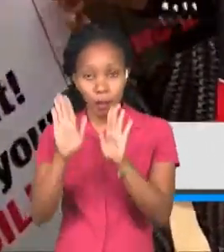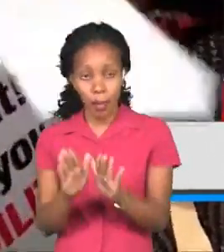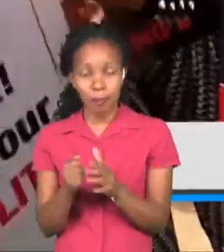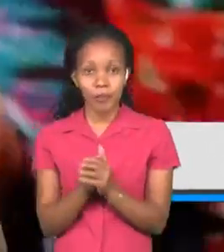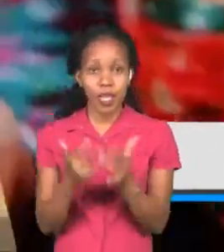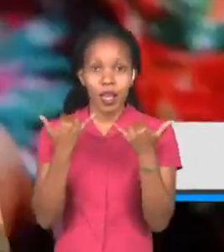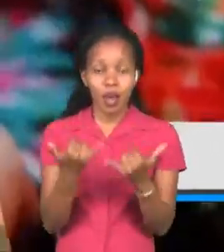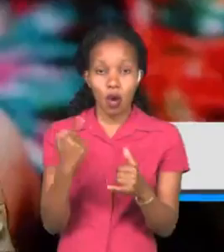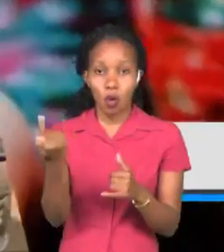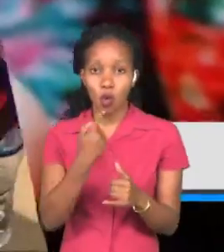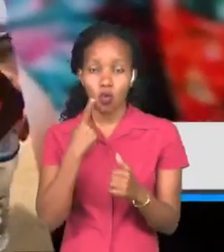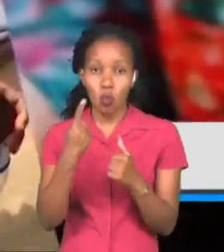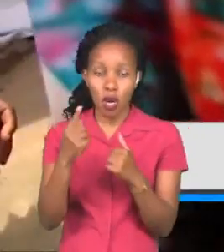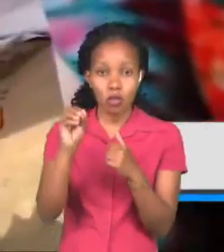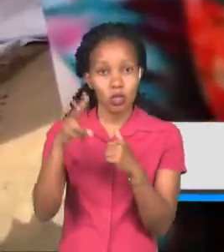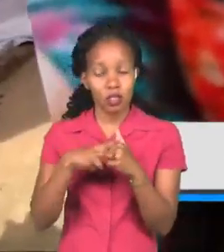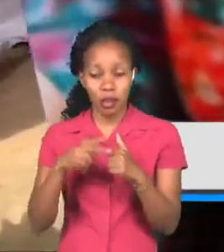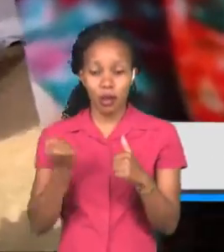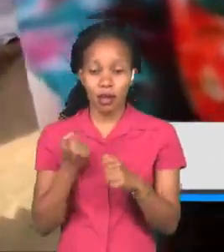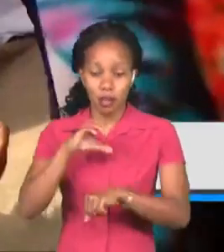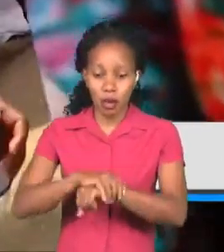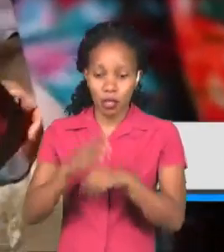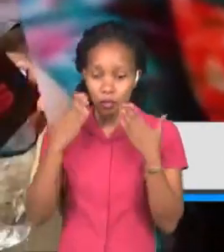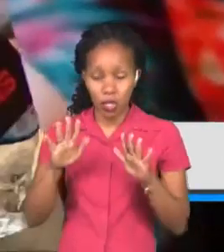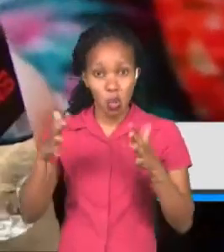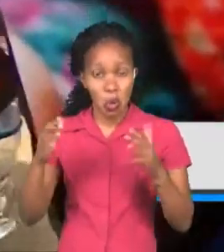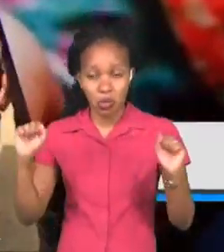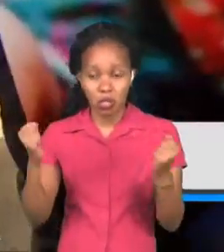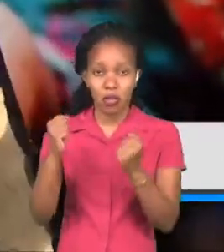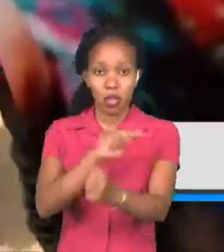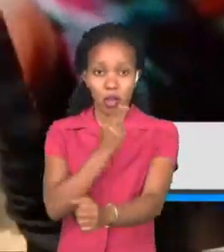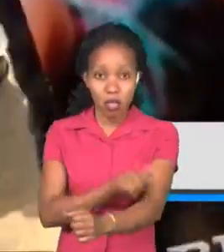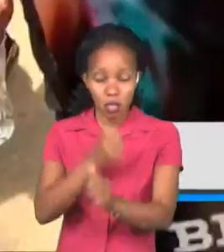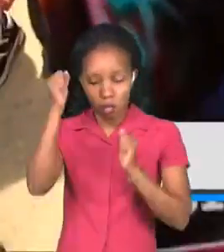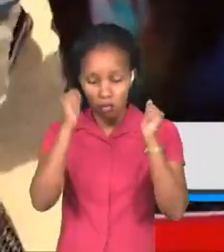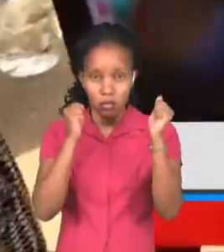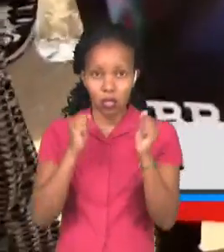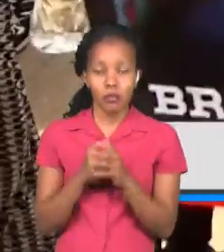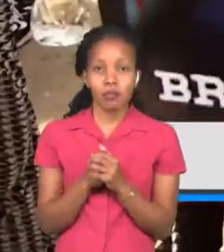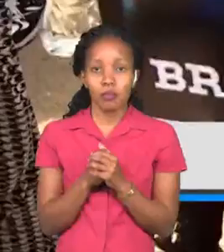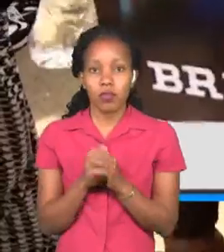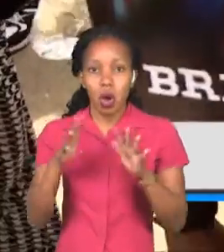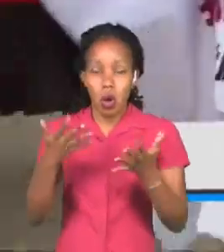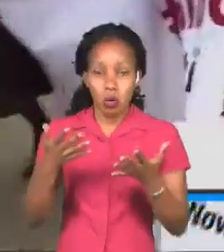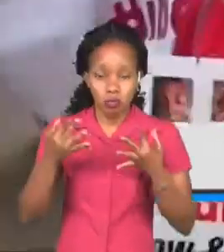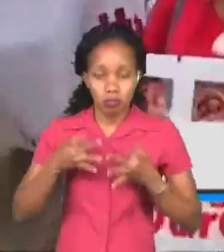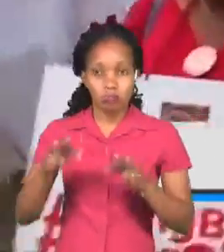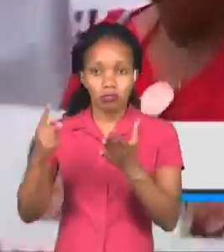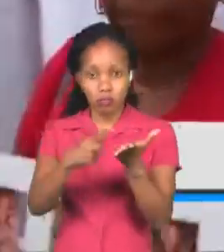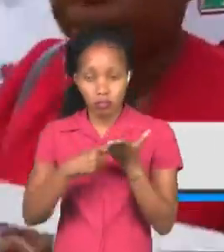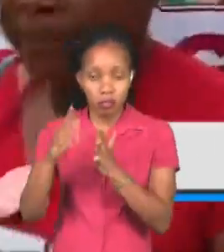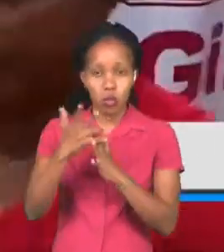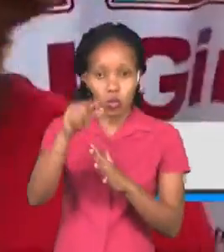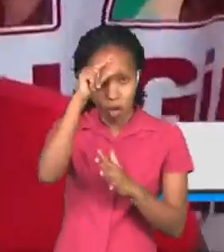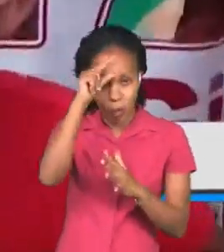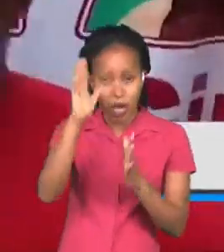far, 107 girls have been found or rescued by the Nigerian military or freed in negotiations between the government